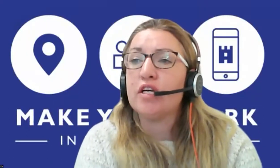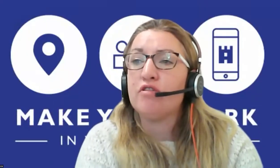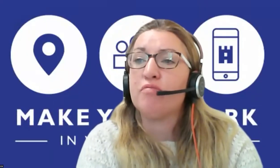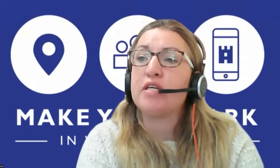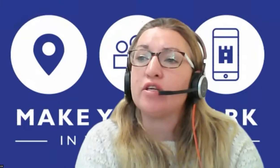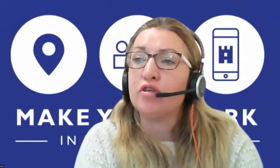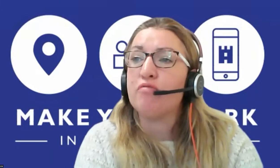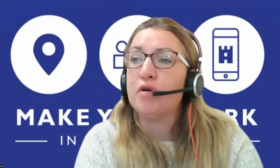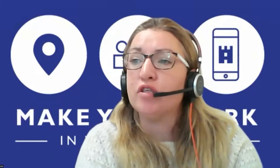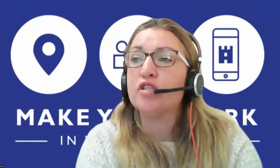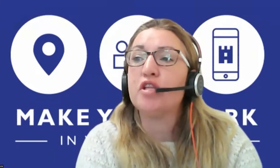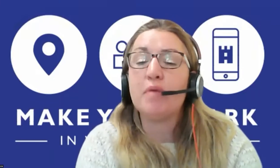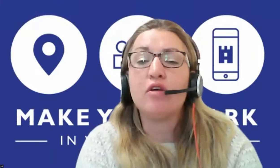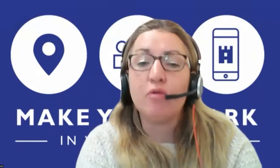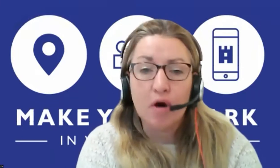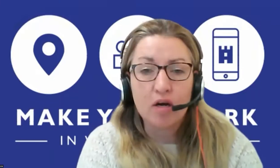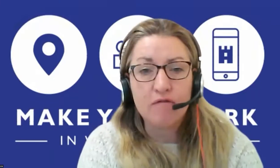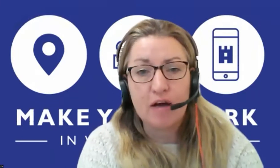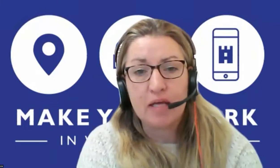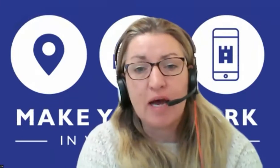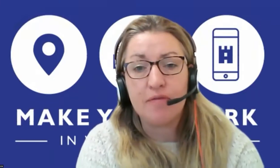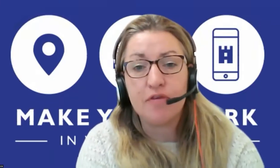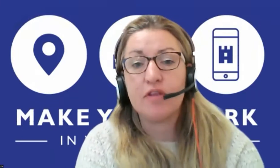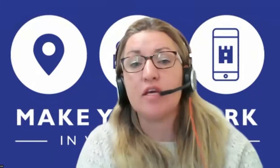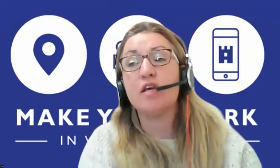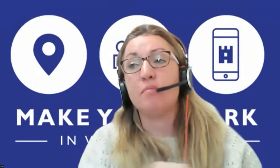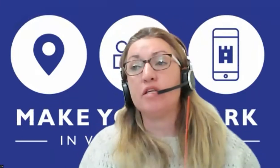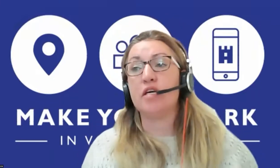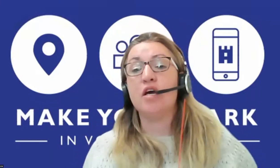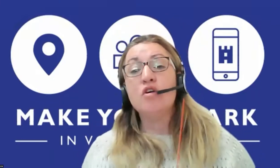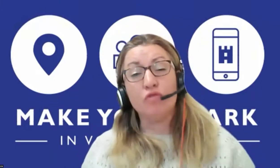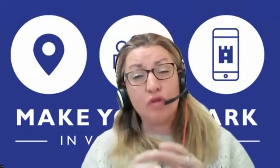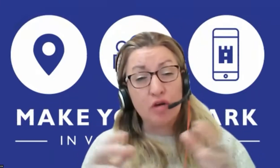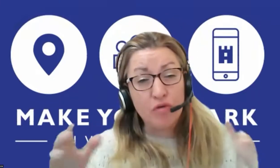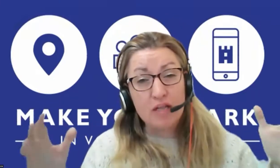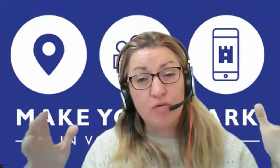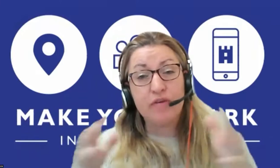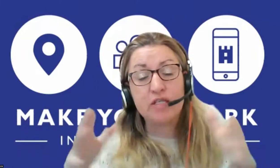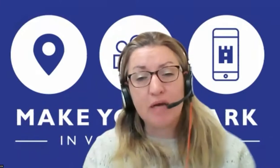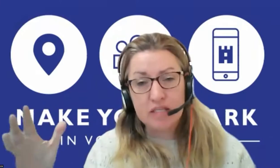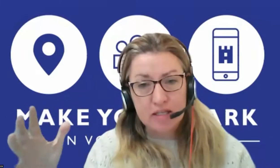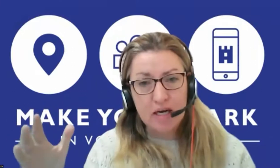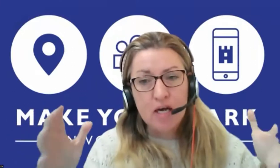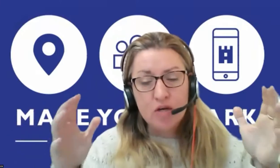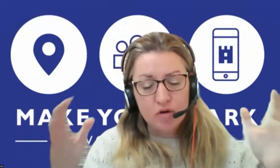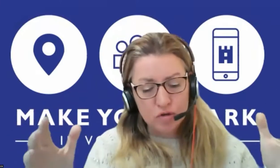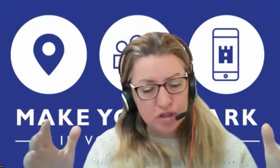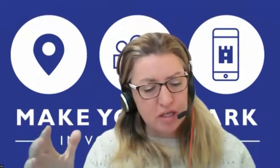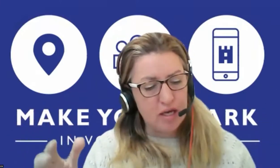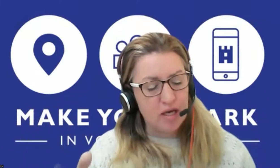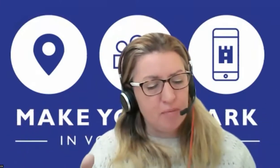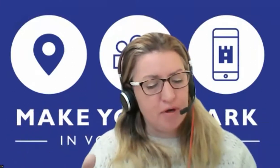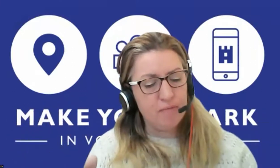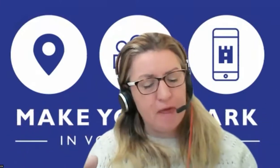Royal Society of Protection of Birds to the Make Your Mark family and the committee. So it's really great that we've expanded that, not